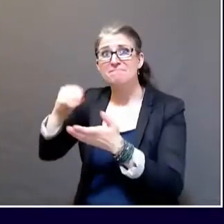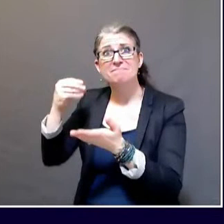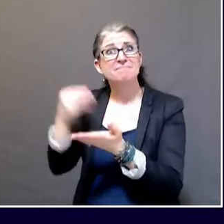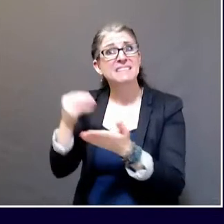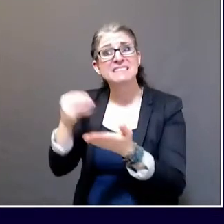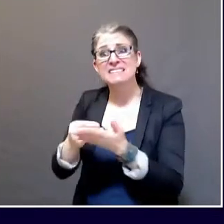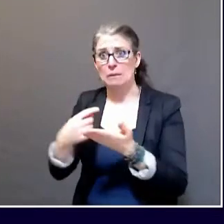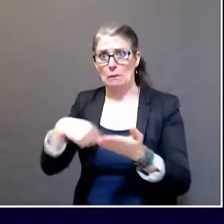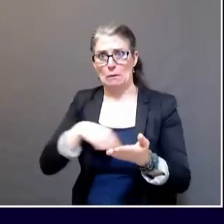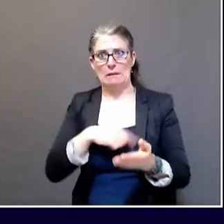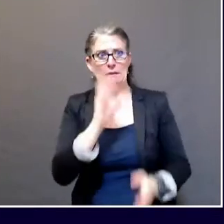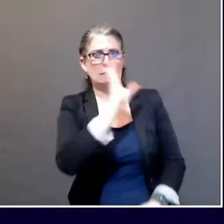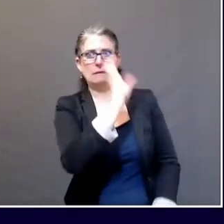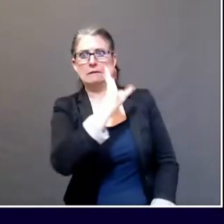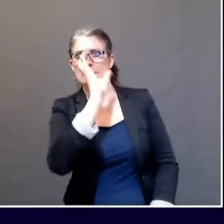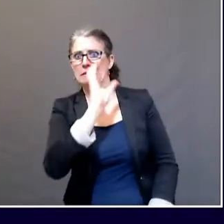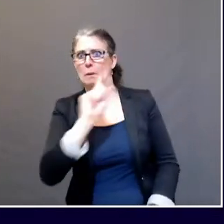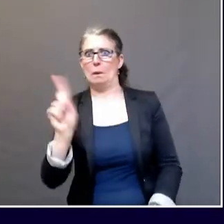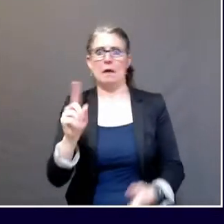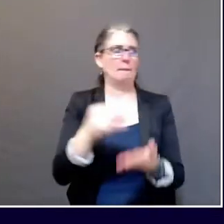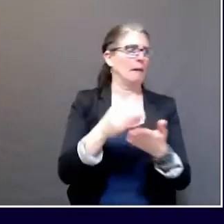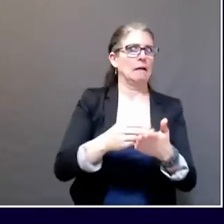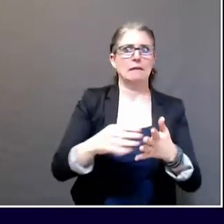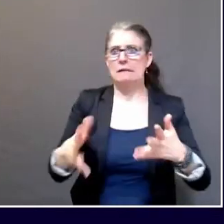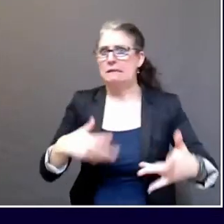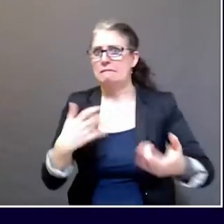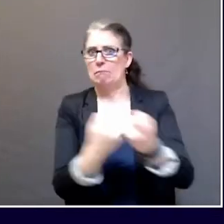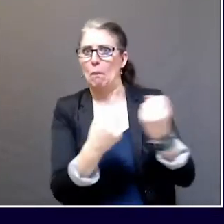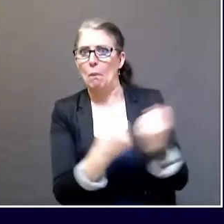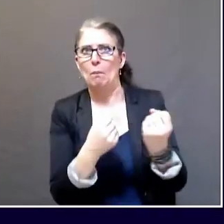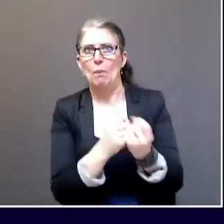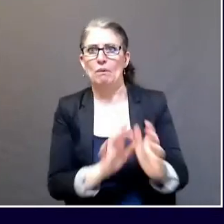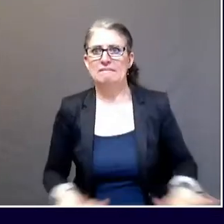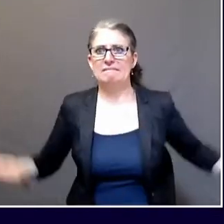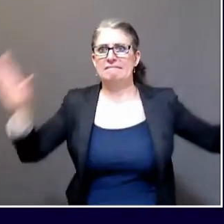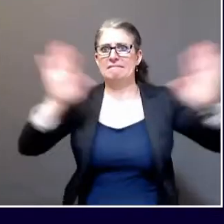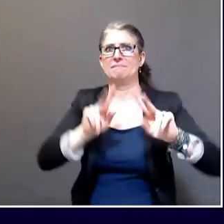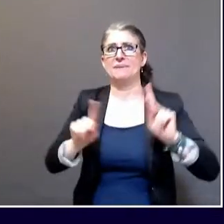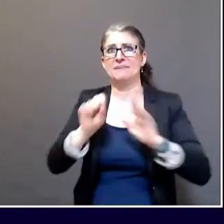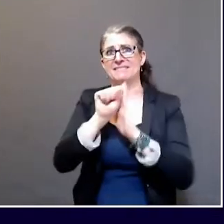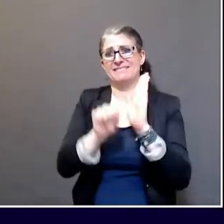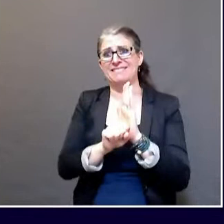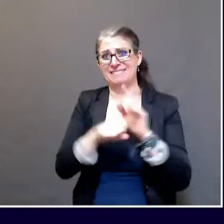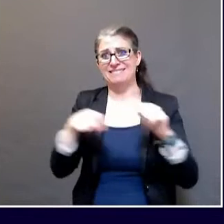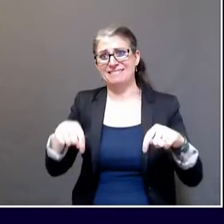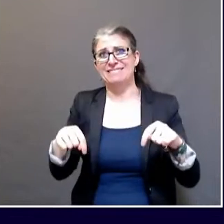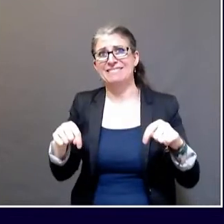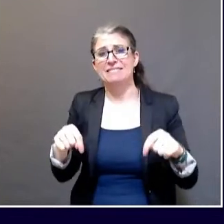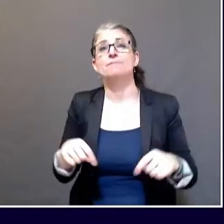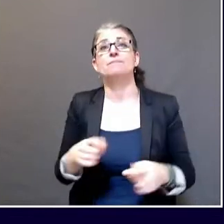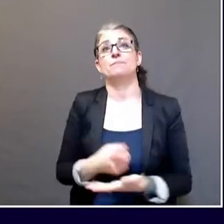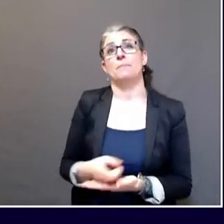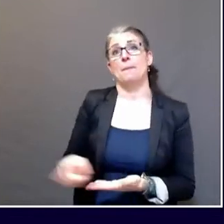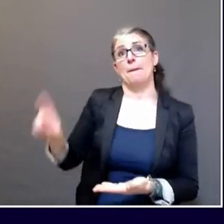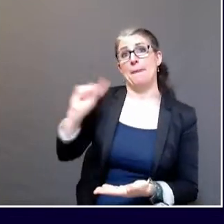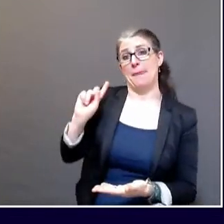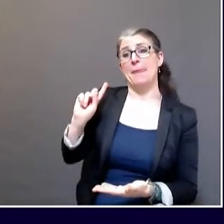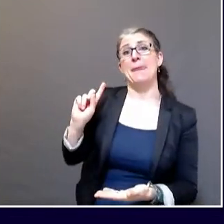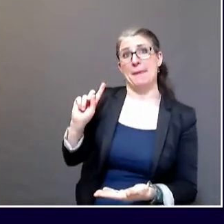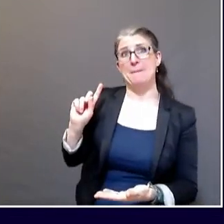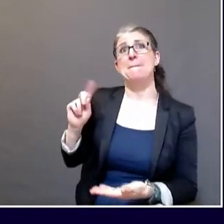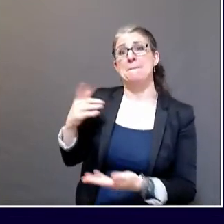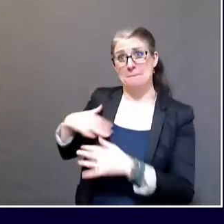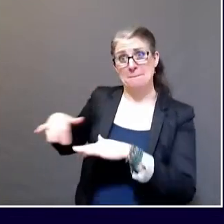administration. Some of those ideas were outlined by President-elect Biden last week. But just as a reminder, we are also dealing with